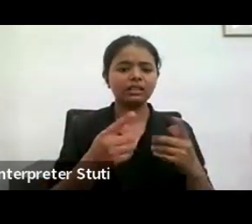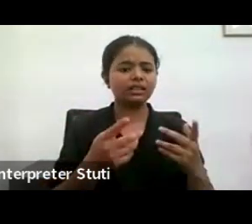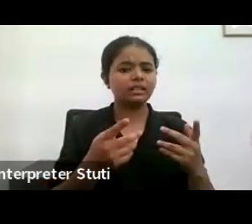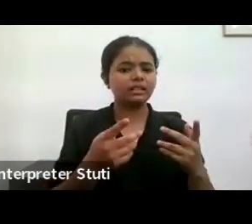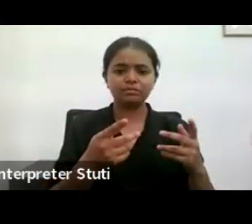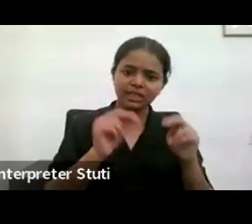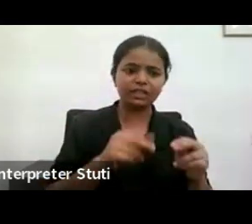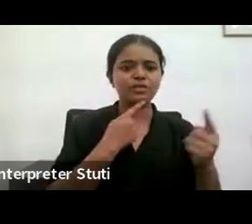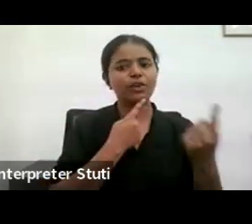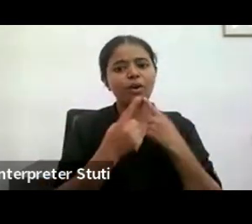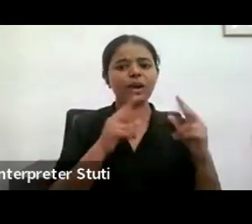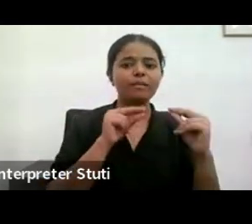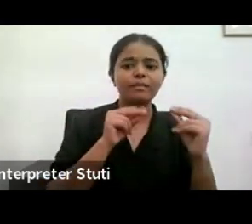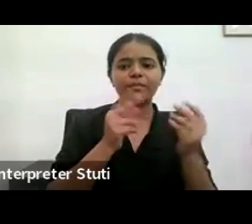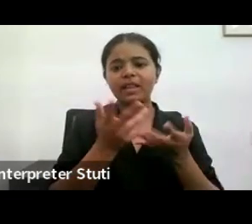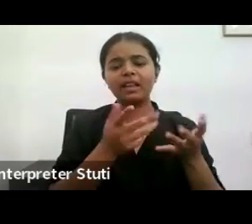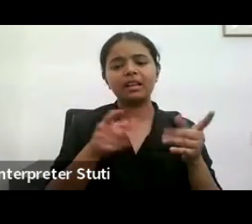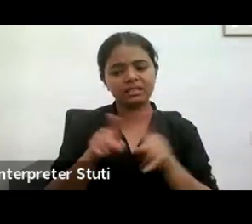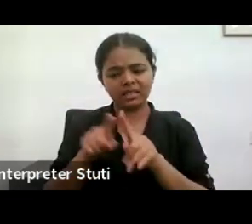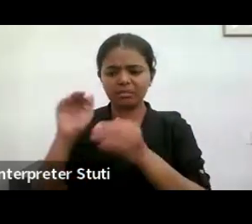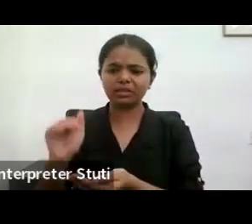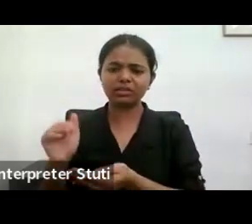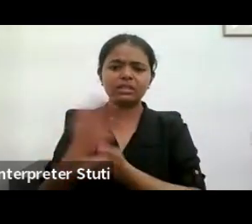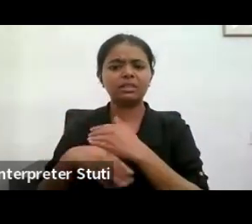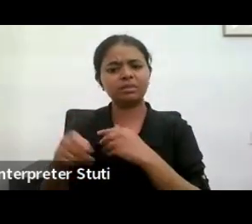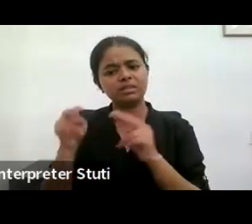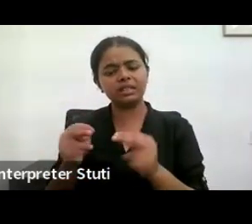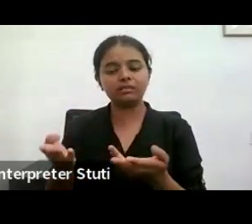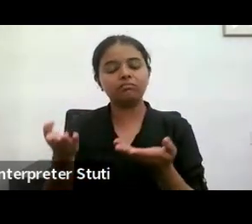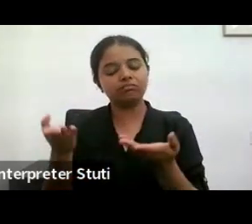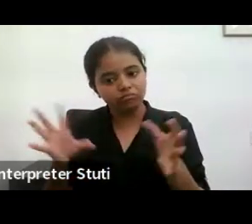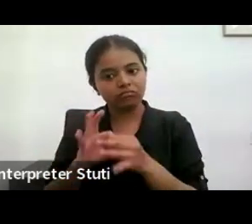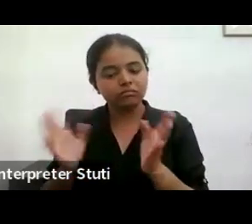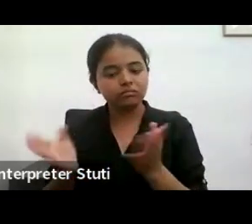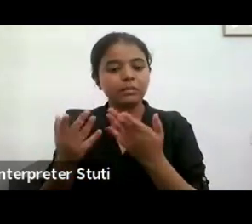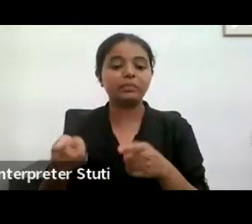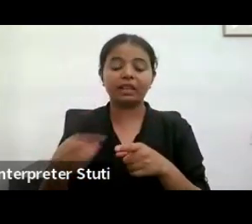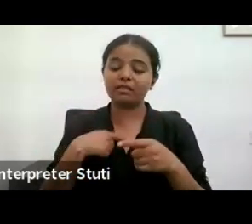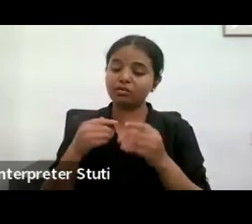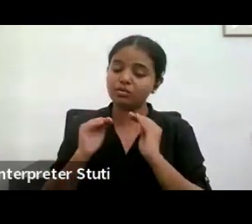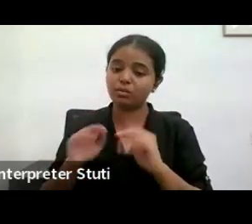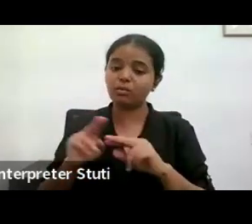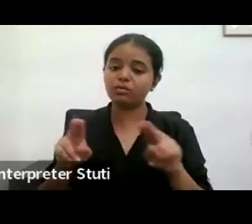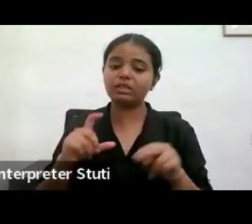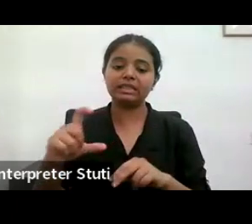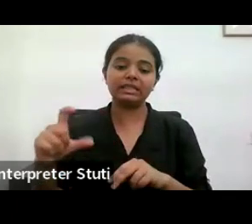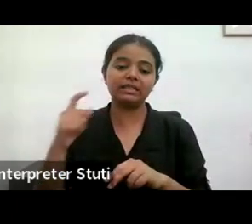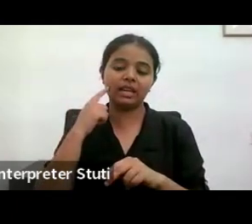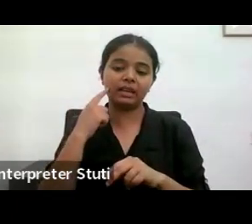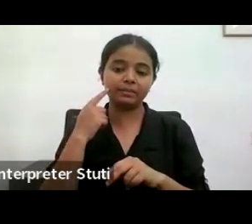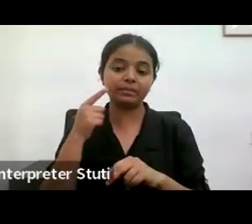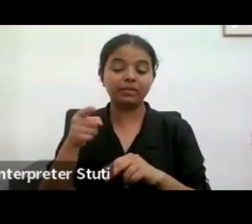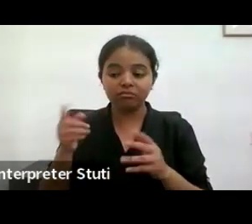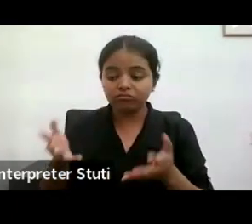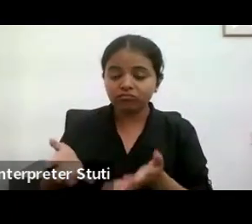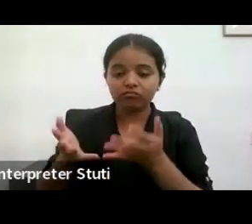bring. We need to help if we are supporting CCIs to transition to become different kinds